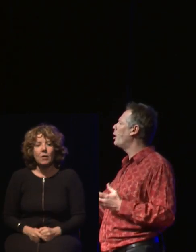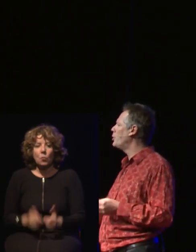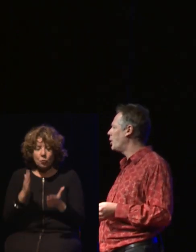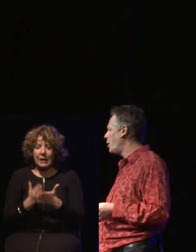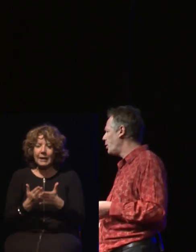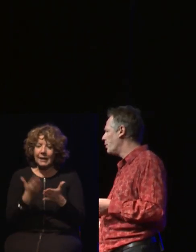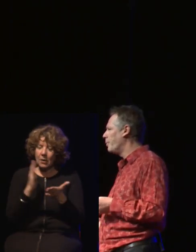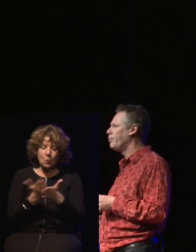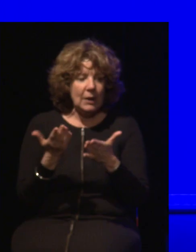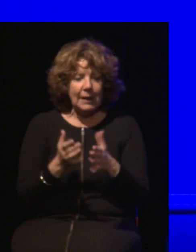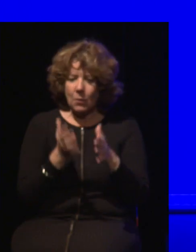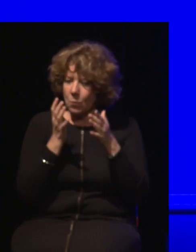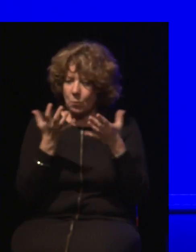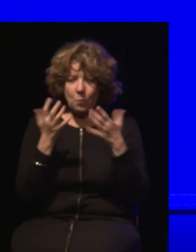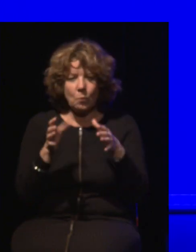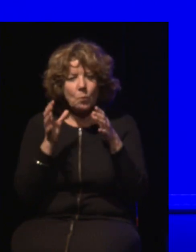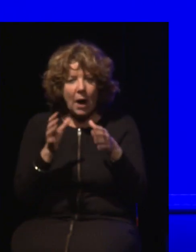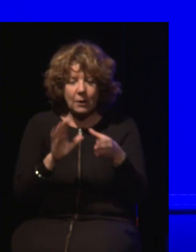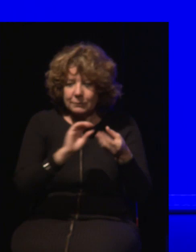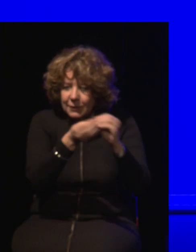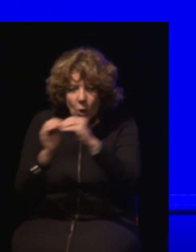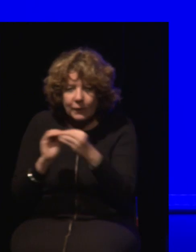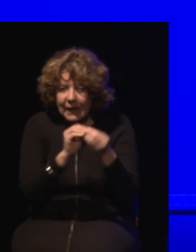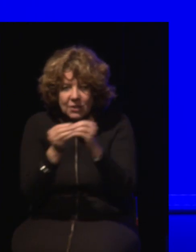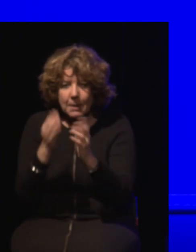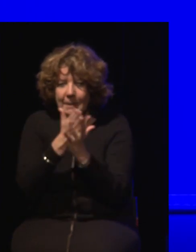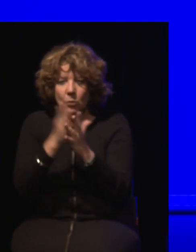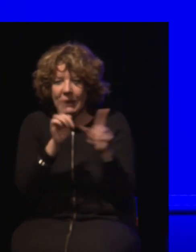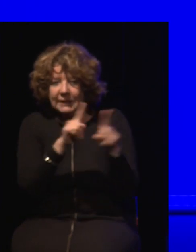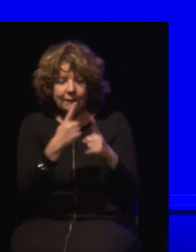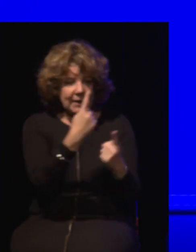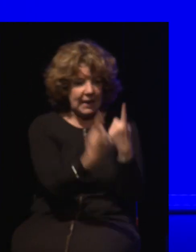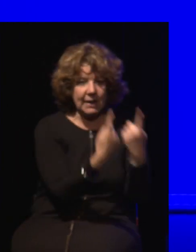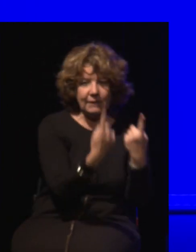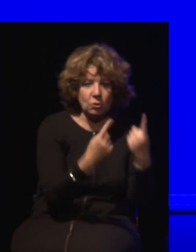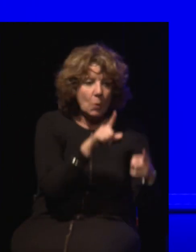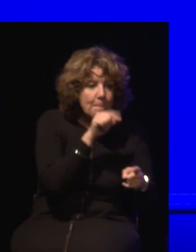nuanced negotiation conducted primarily between individuals of the same